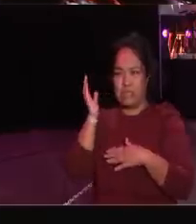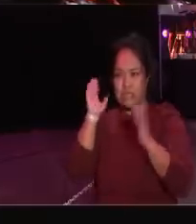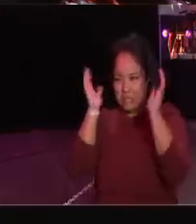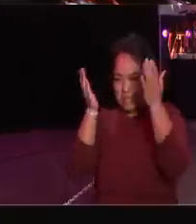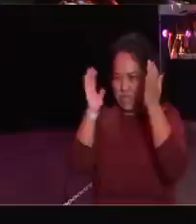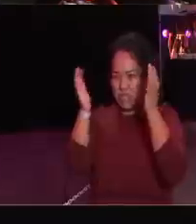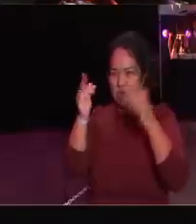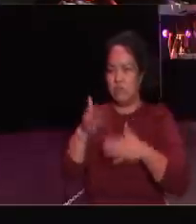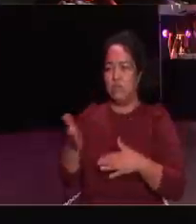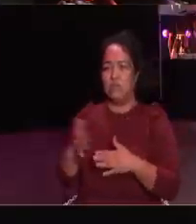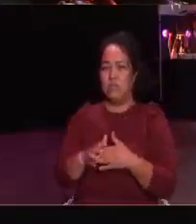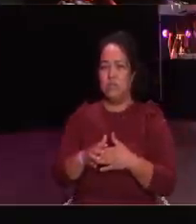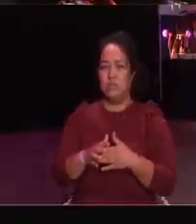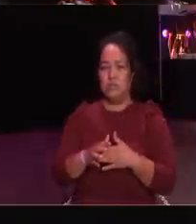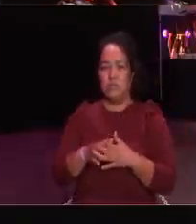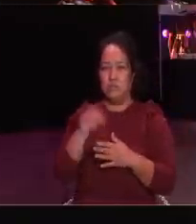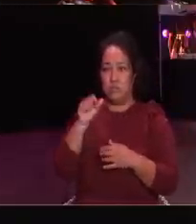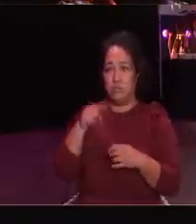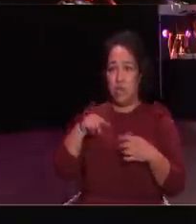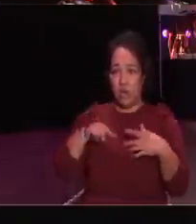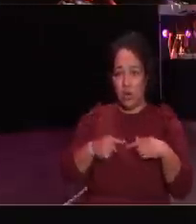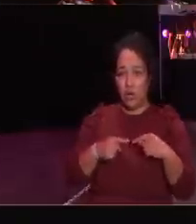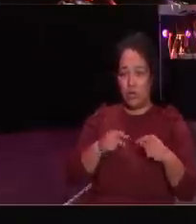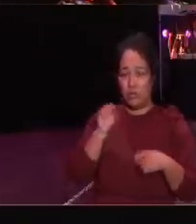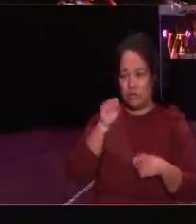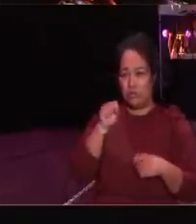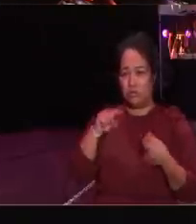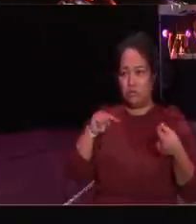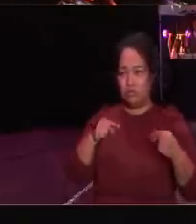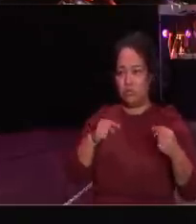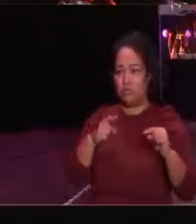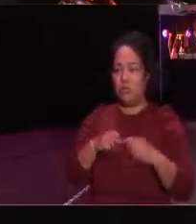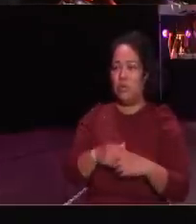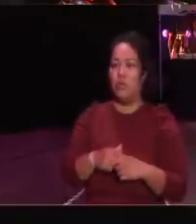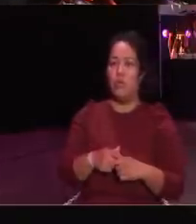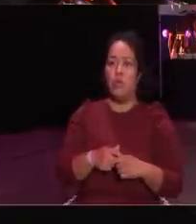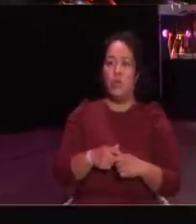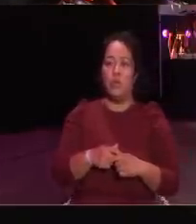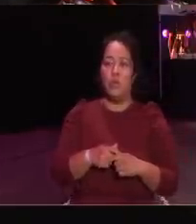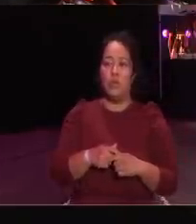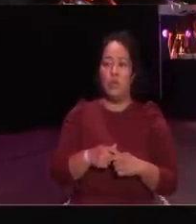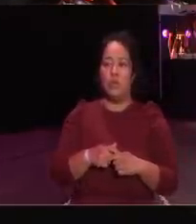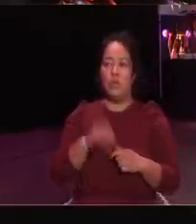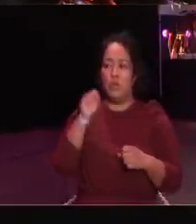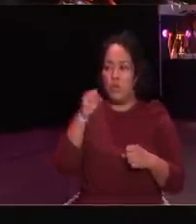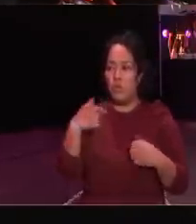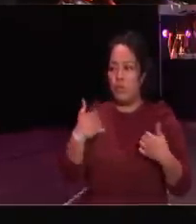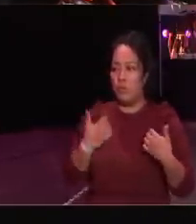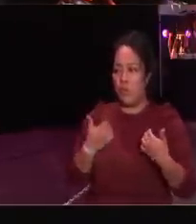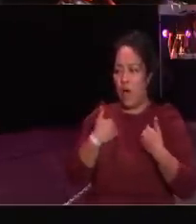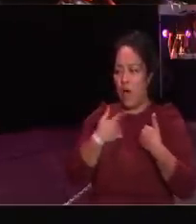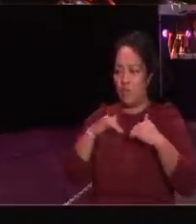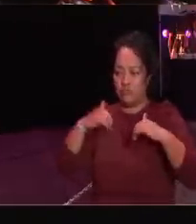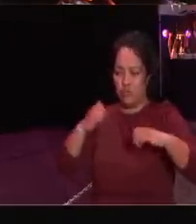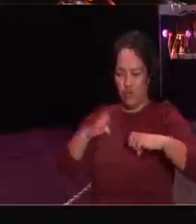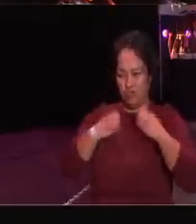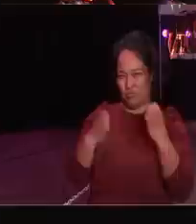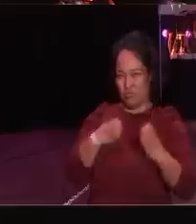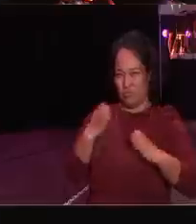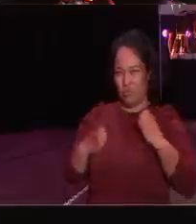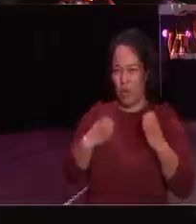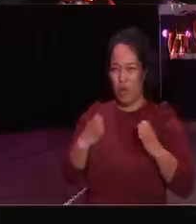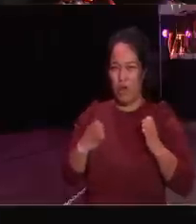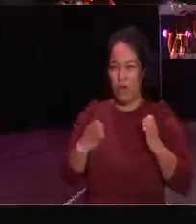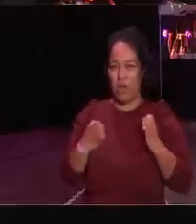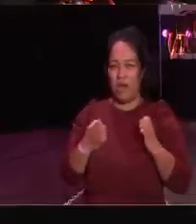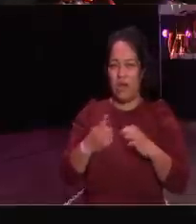duelen. Sure, does it hurt? Yes, it hurts. ¿Seguro que tenemos sentimientos? Claro que sí. Yes, we have our emotions. We ¿Seguro definitely que queremos do. Tirar la toalla?